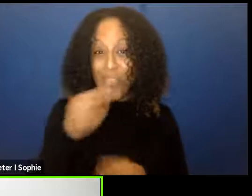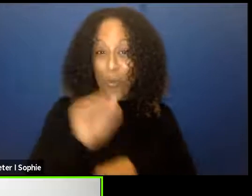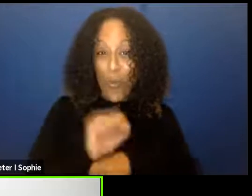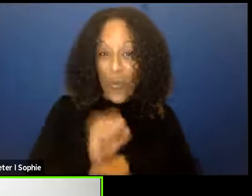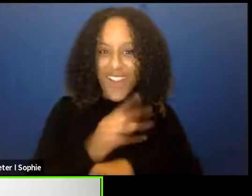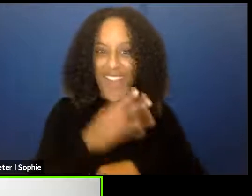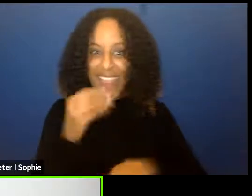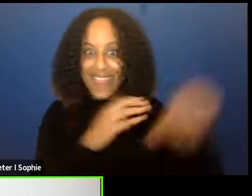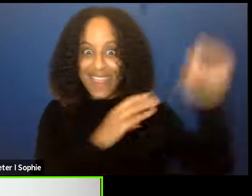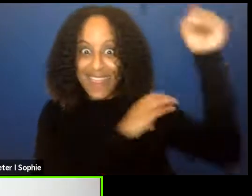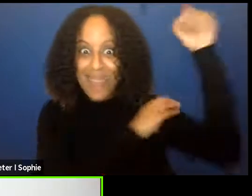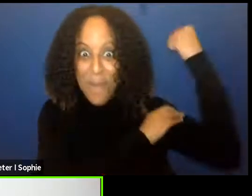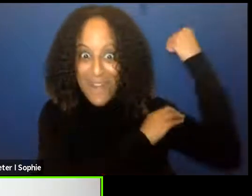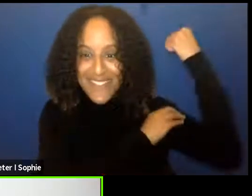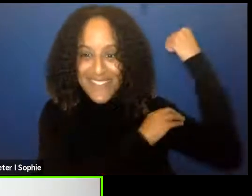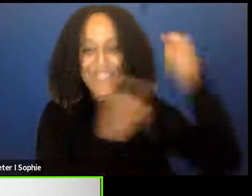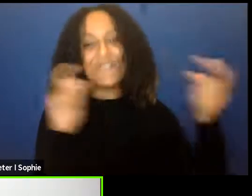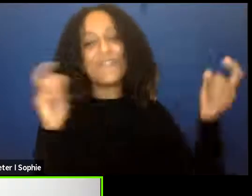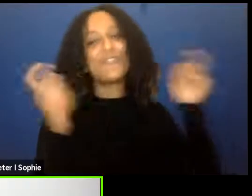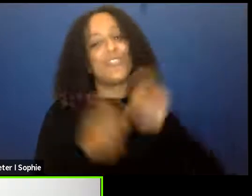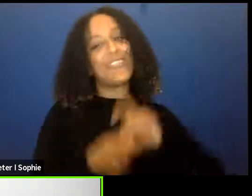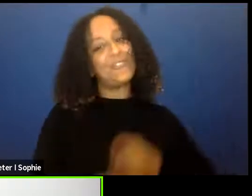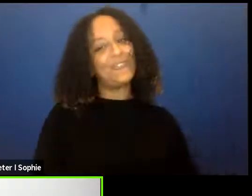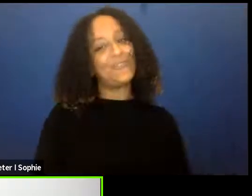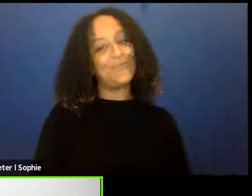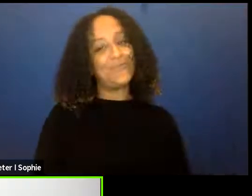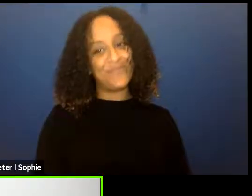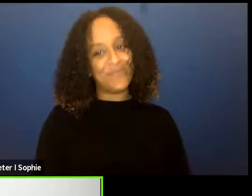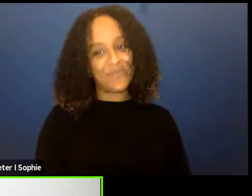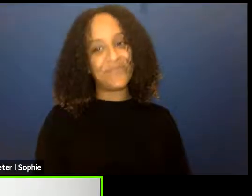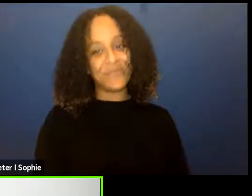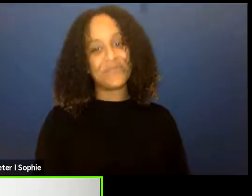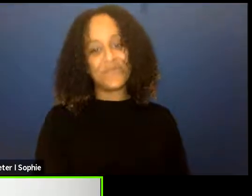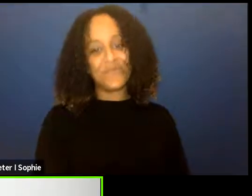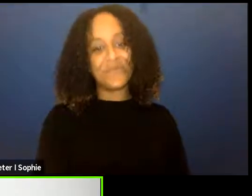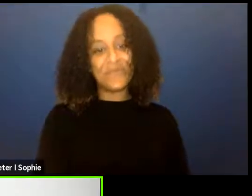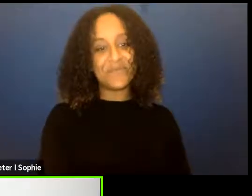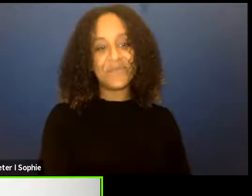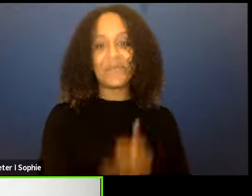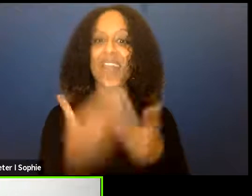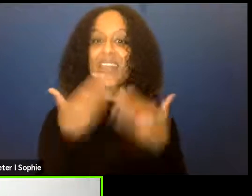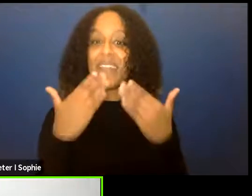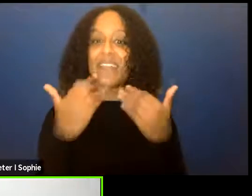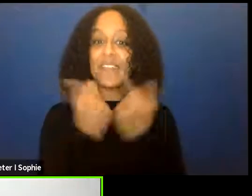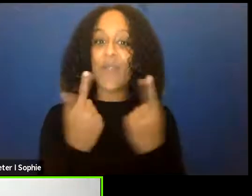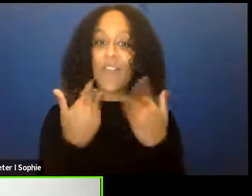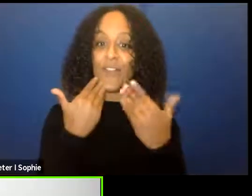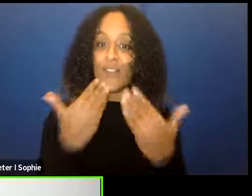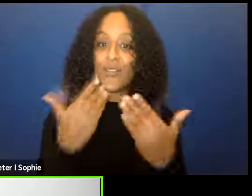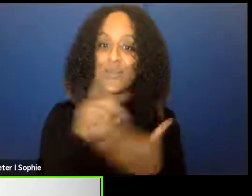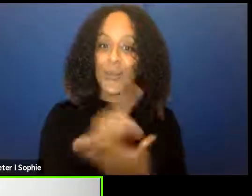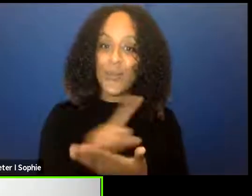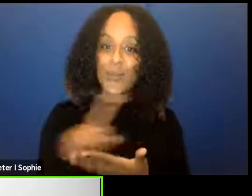muscle of change. All right. Thanks, everybody. Have a good week.